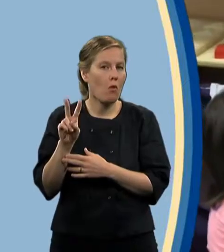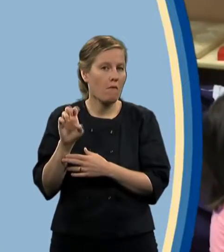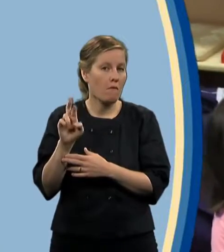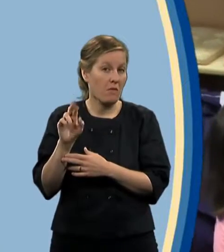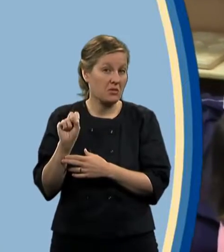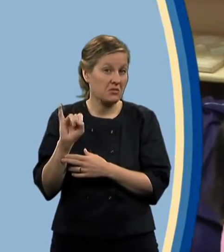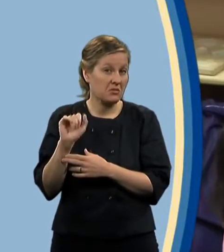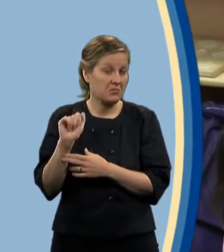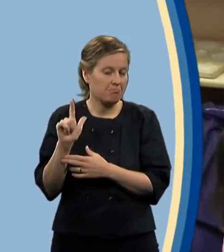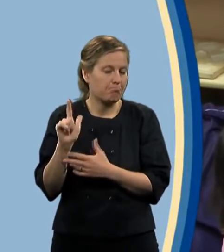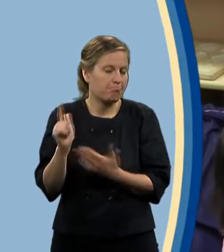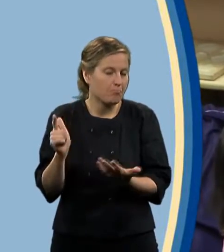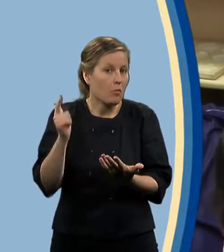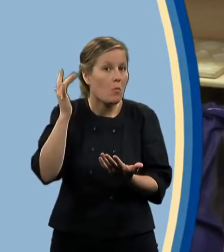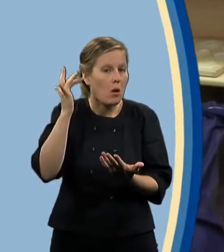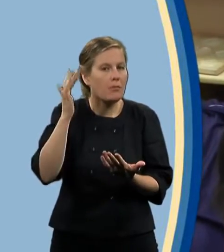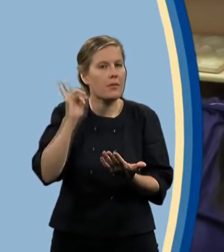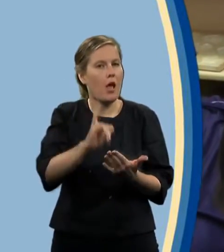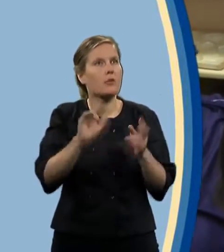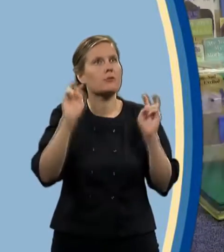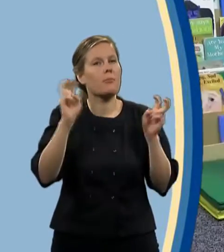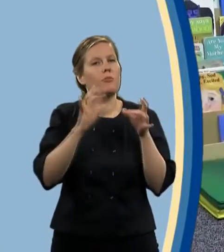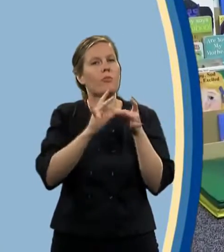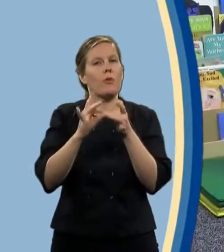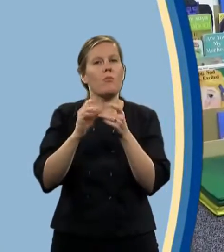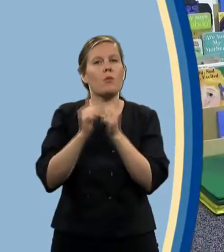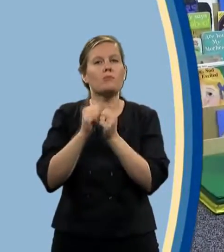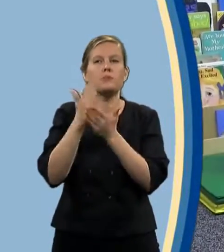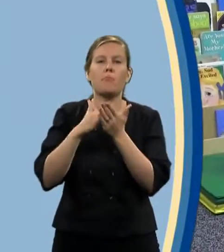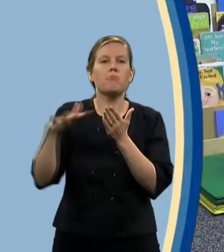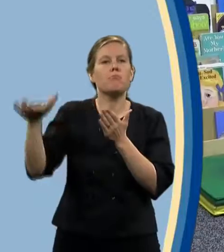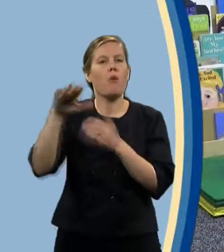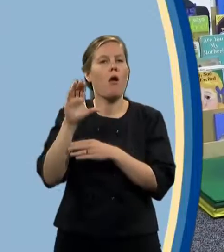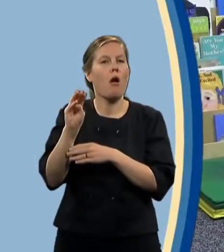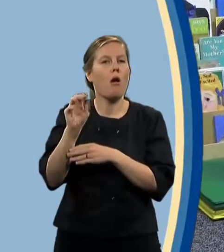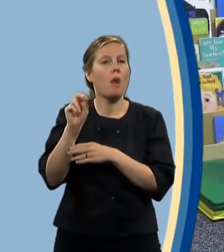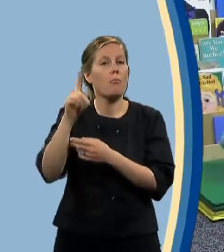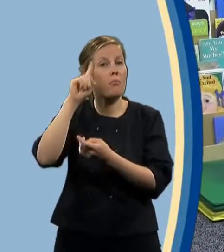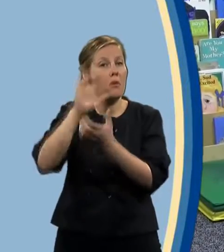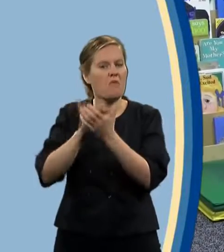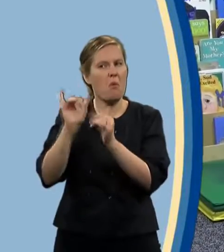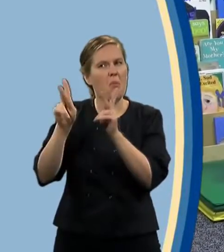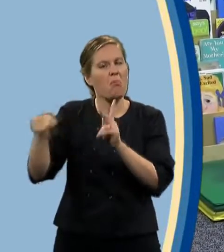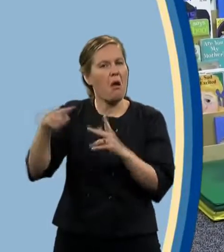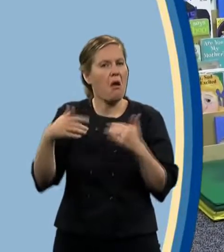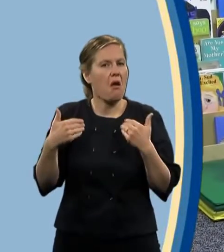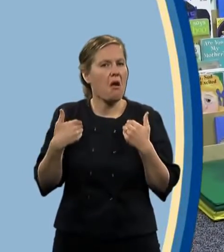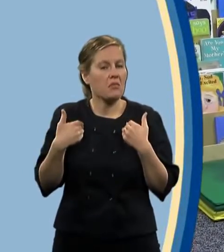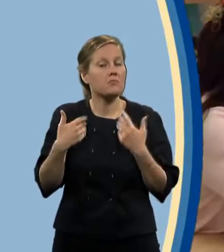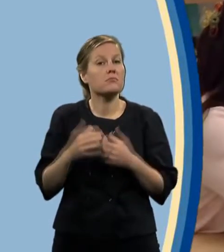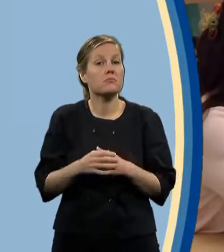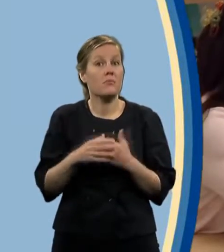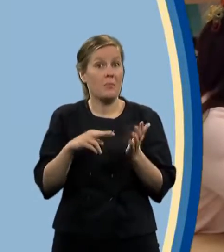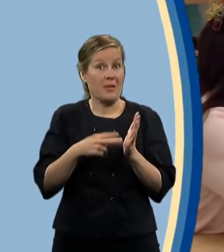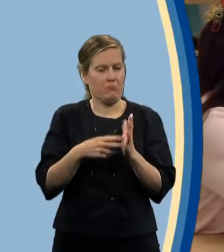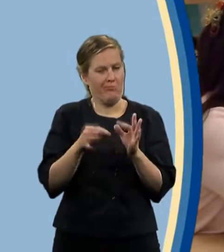this is a very controversial topic. This is a topic that constitutes some of the common beliefs that people have out in